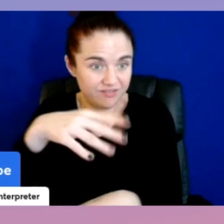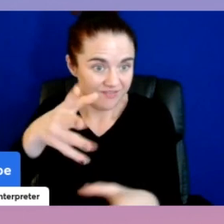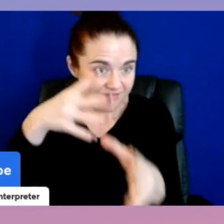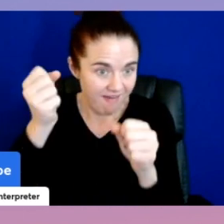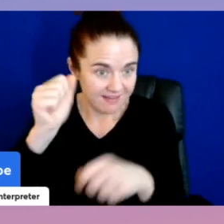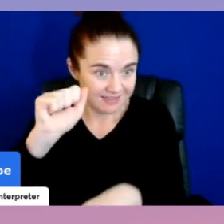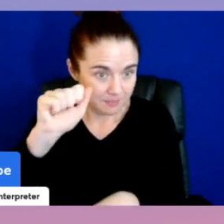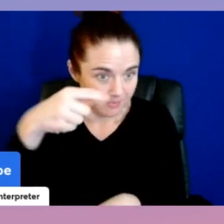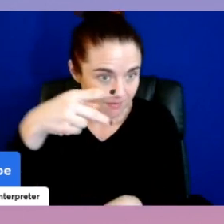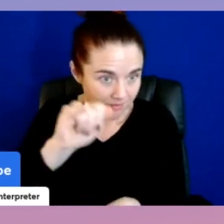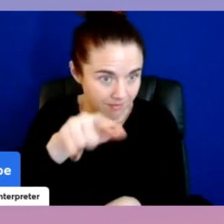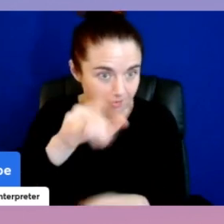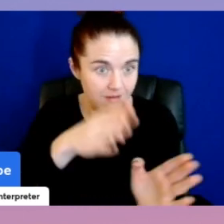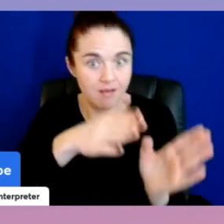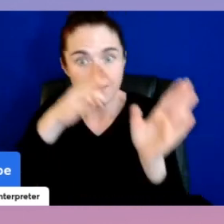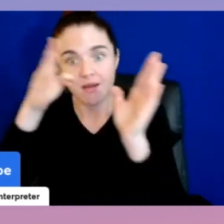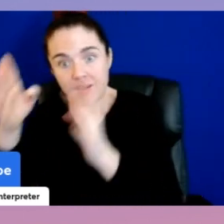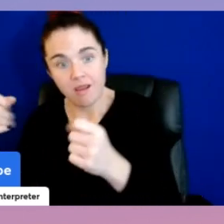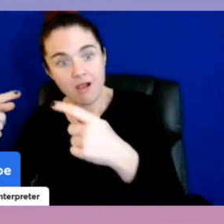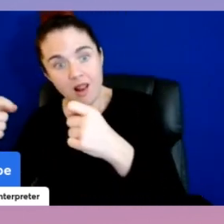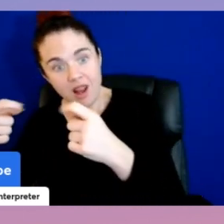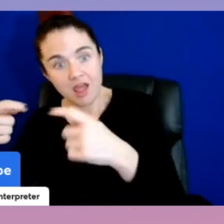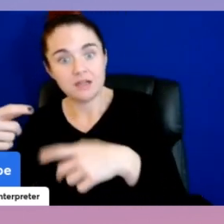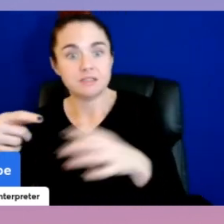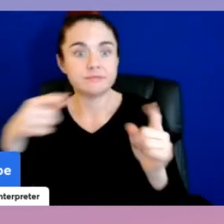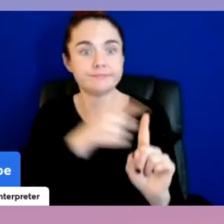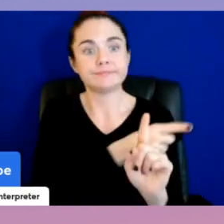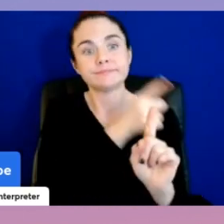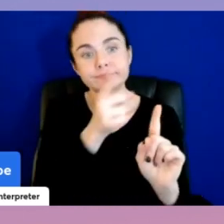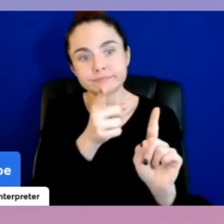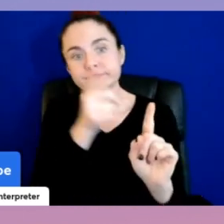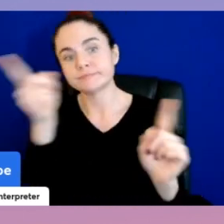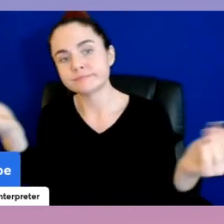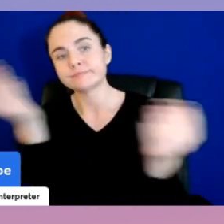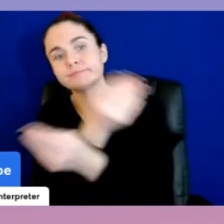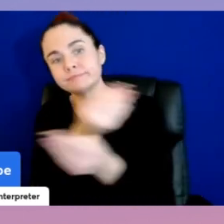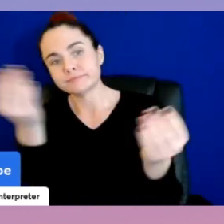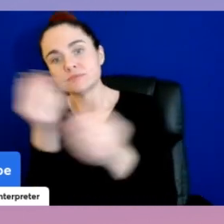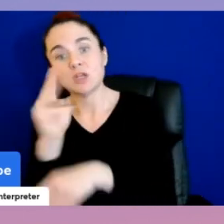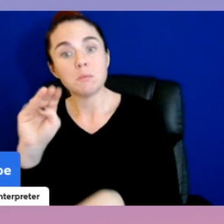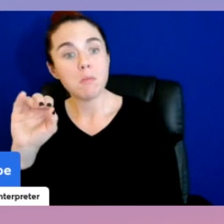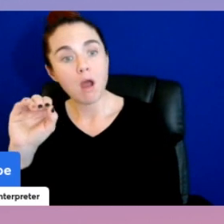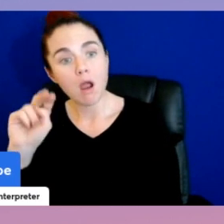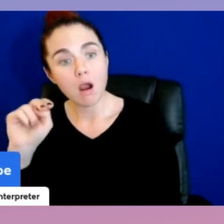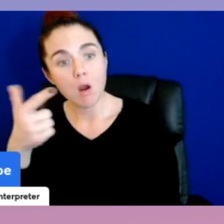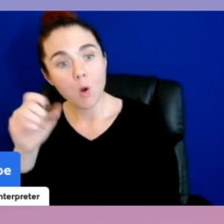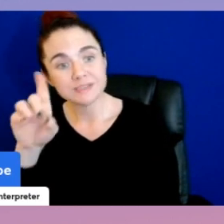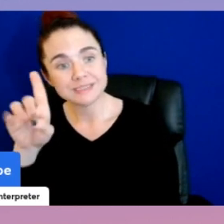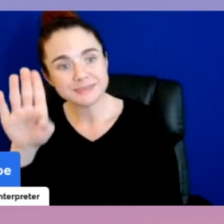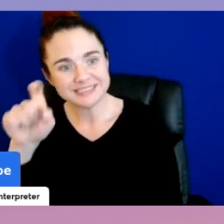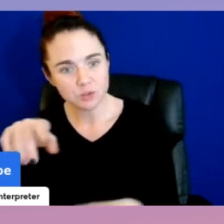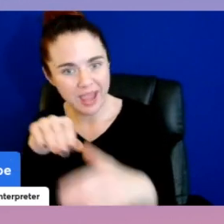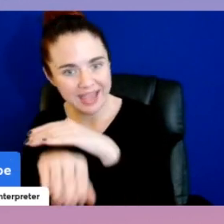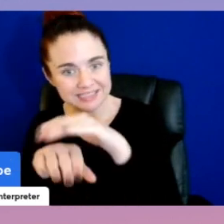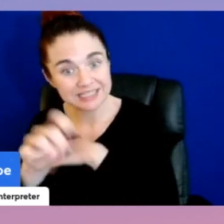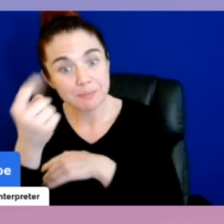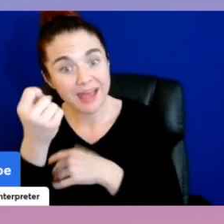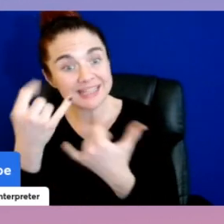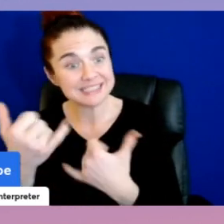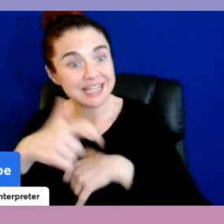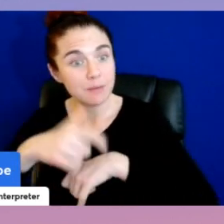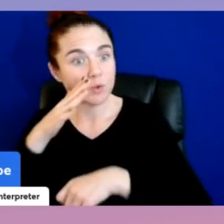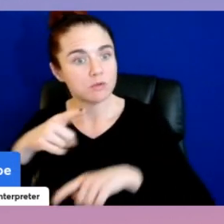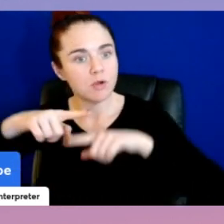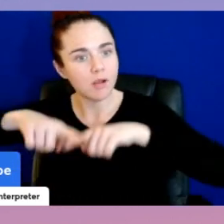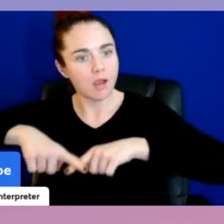we got the front end talking to the API, and then MongoDB needs to be accessed. But this time we're going to rely